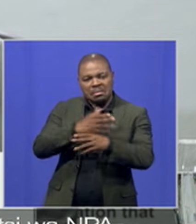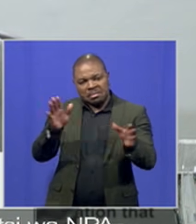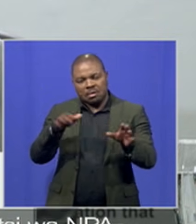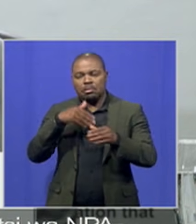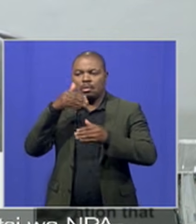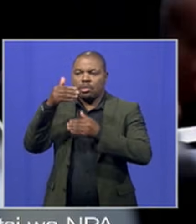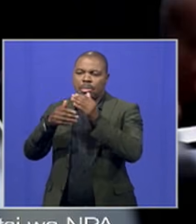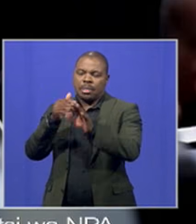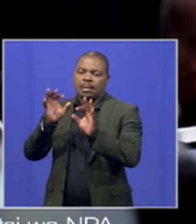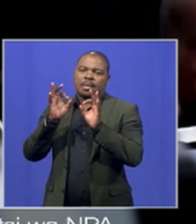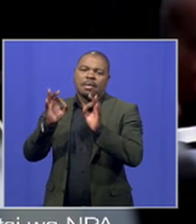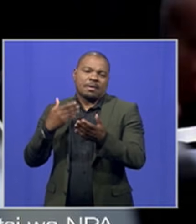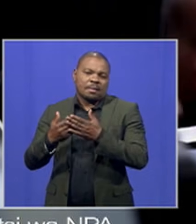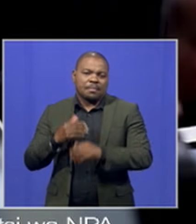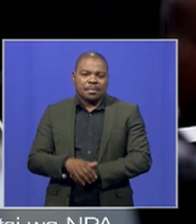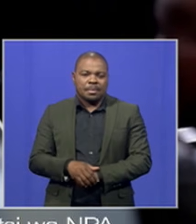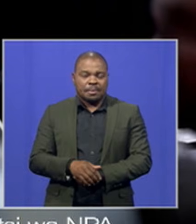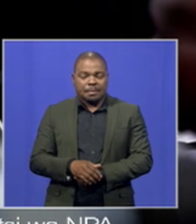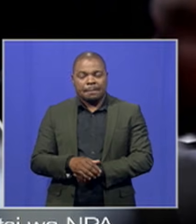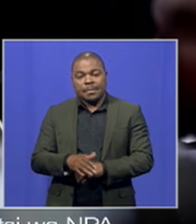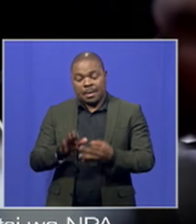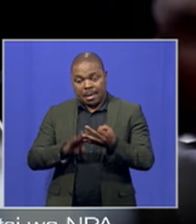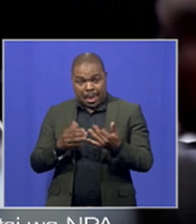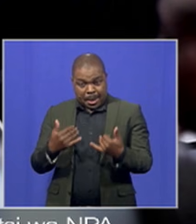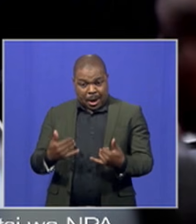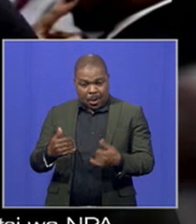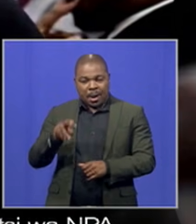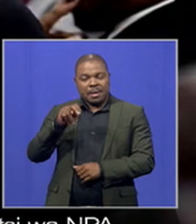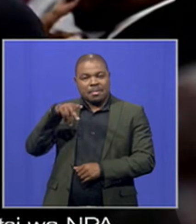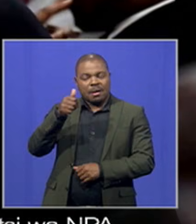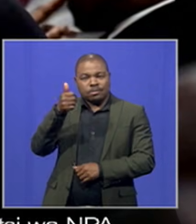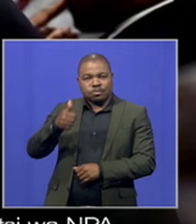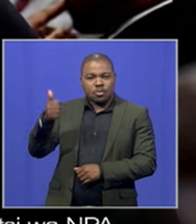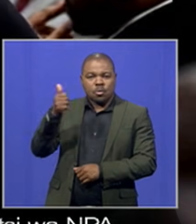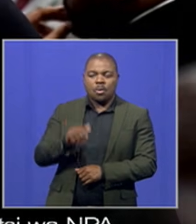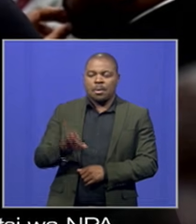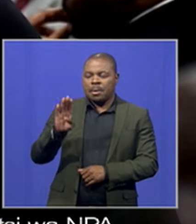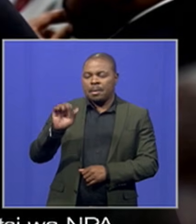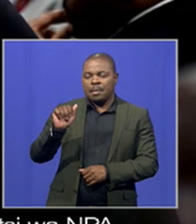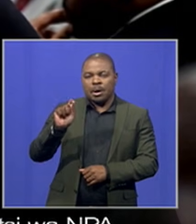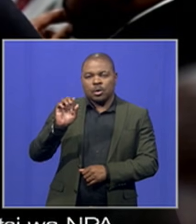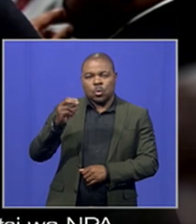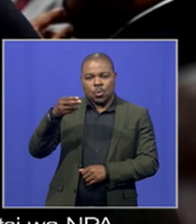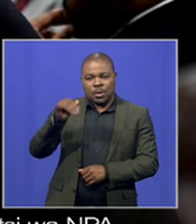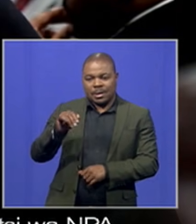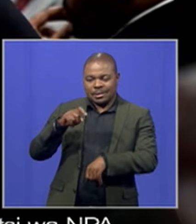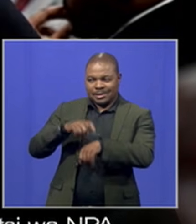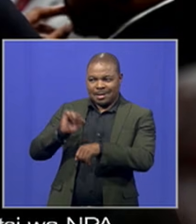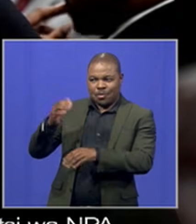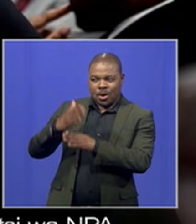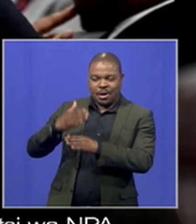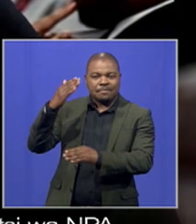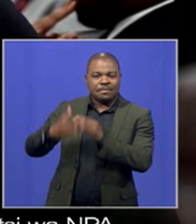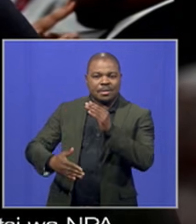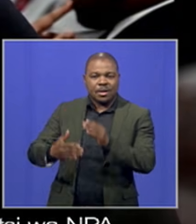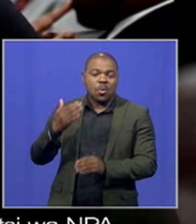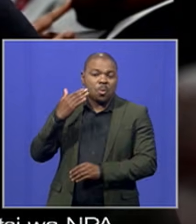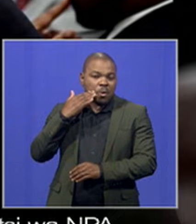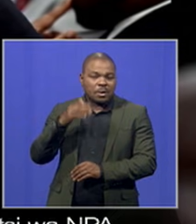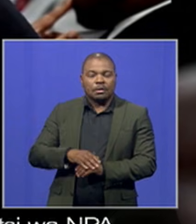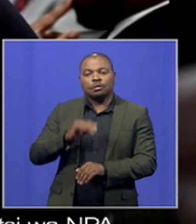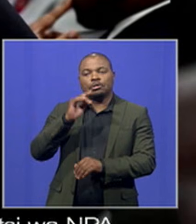acceptable number. Ka huleleng hloho ya ha jwale ya NPA e leng Advocate Shamila Patoi nako ya hae ya fela mafelong a kgwedi